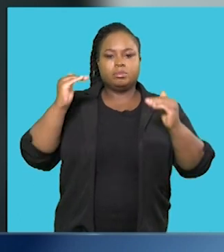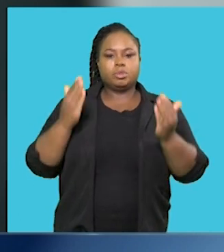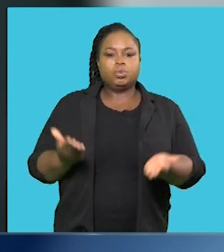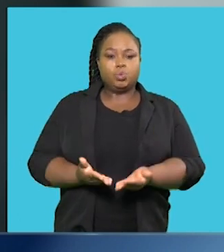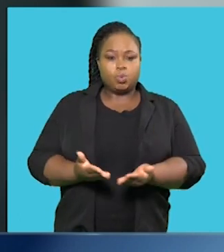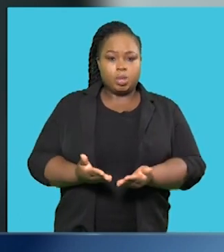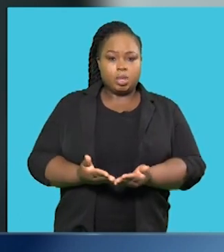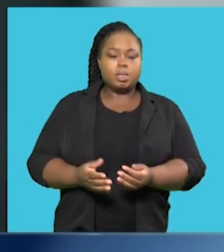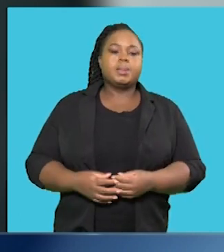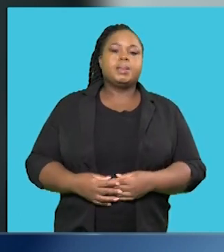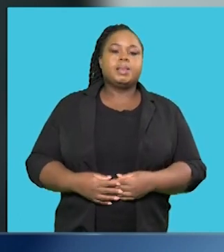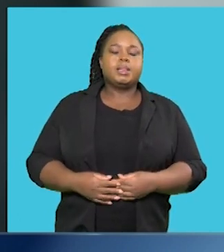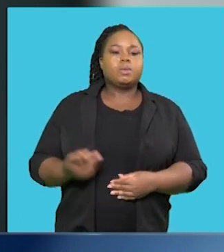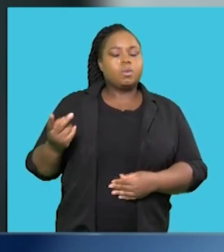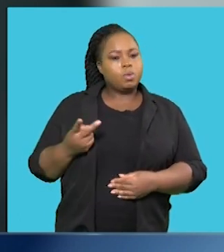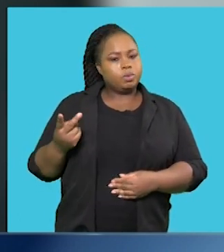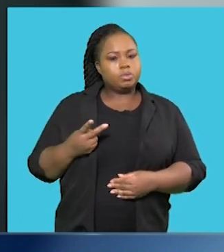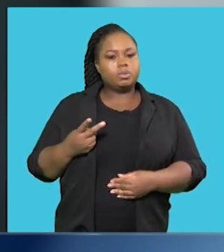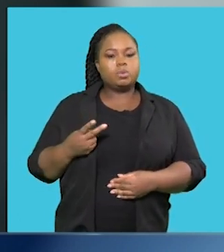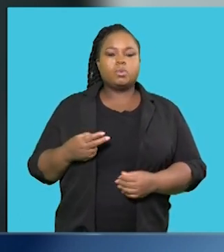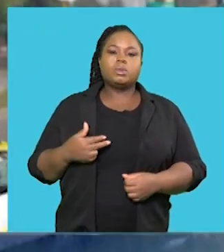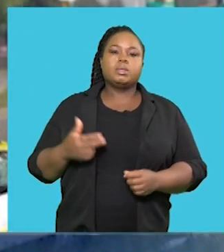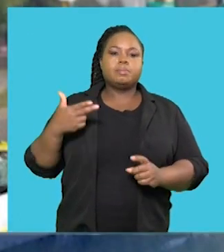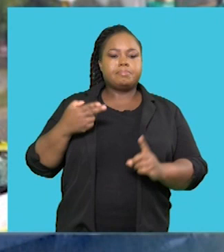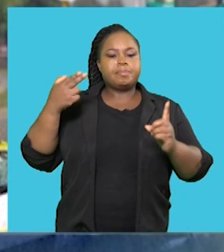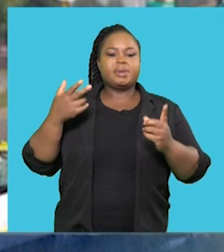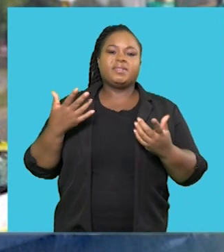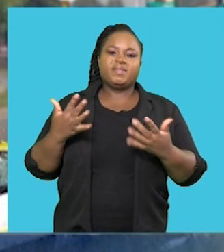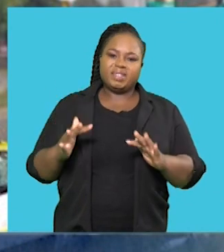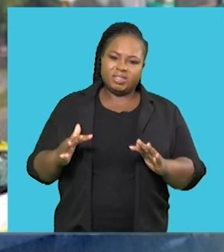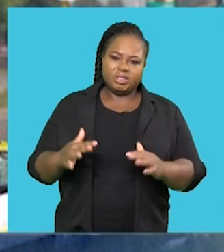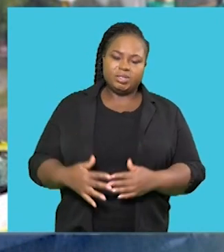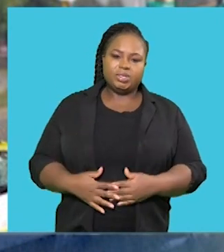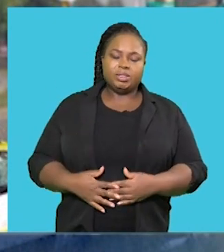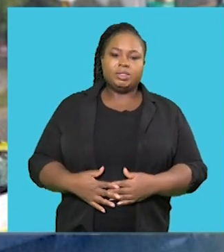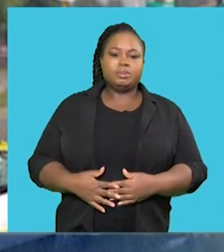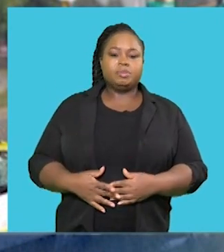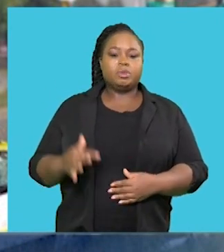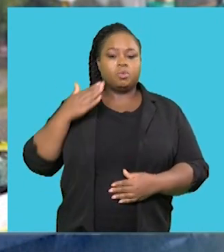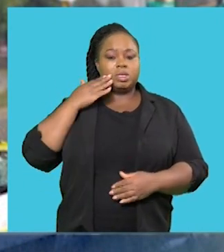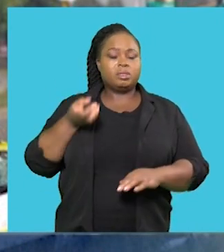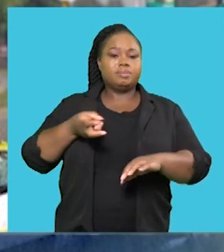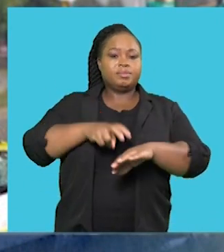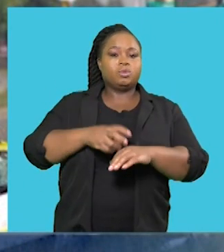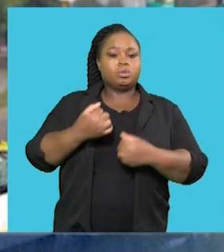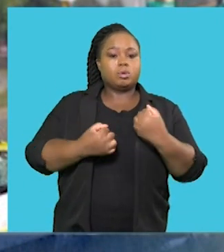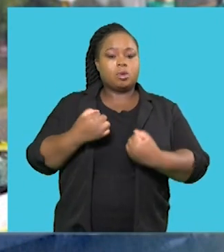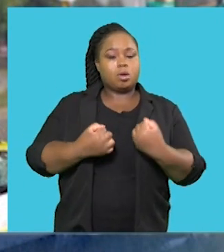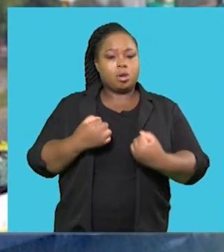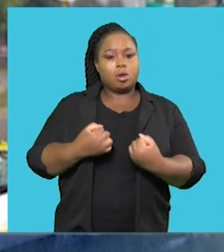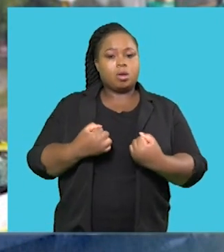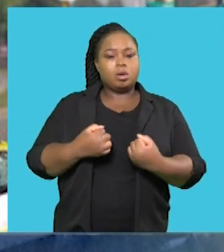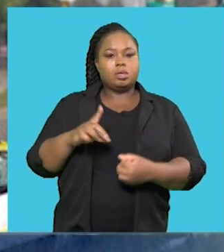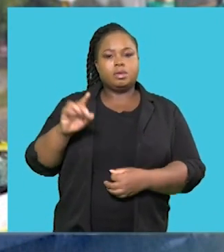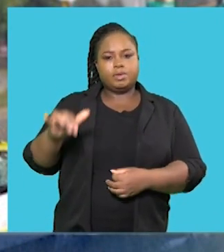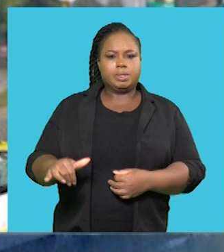School was also fatally shot while inside his car in